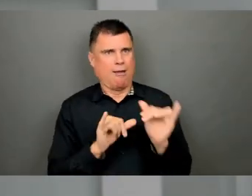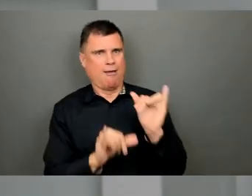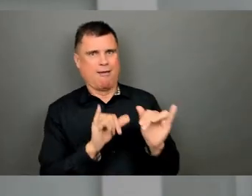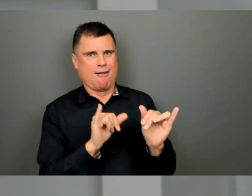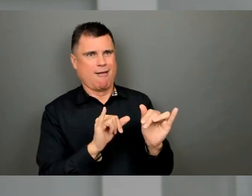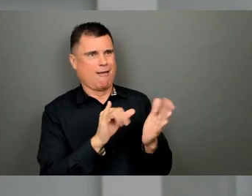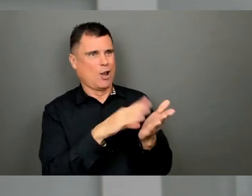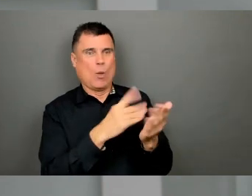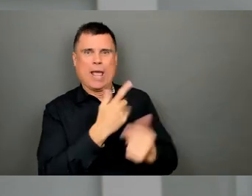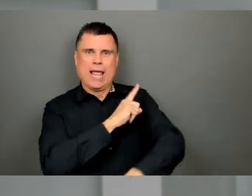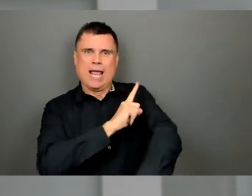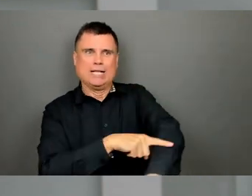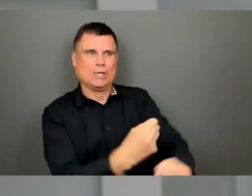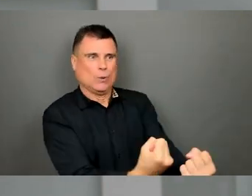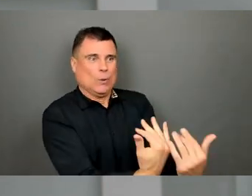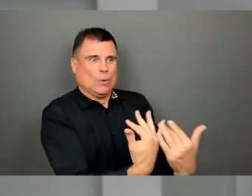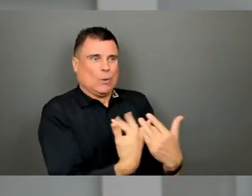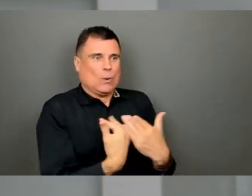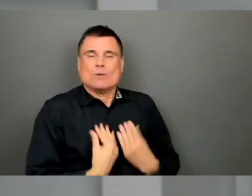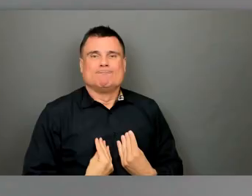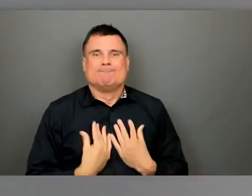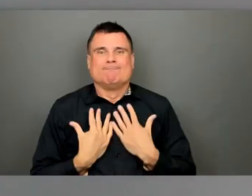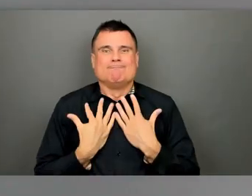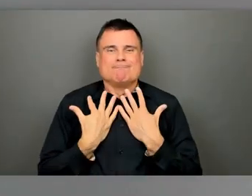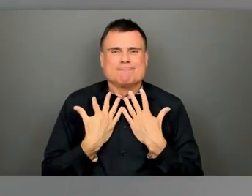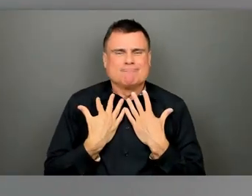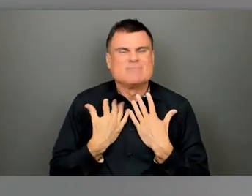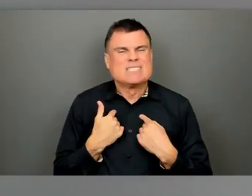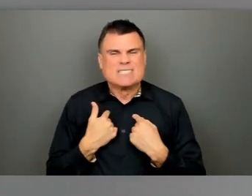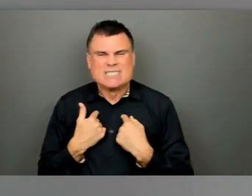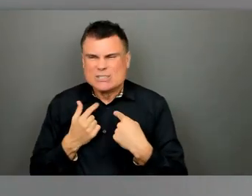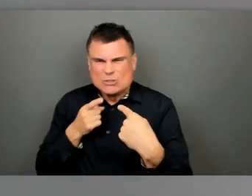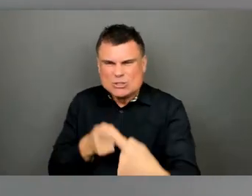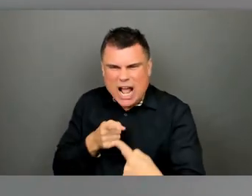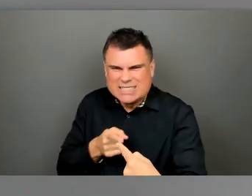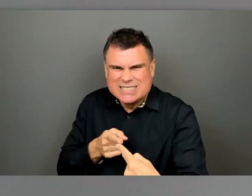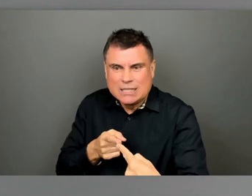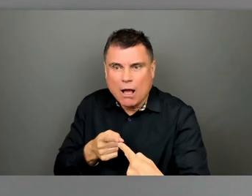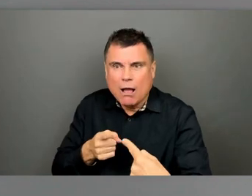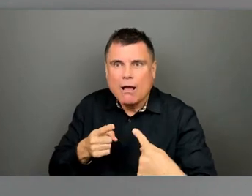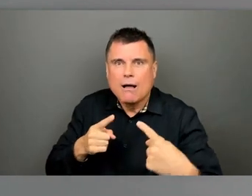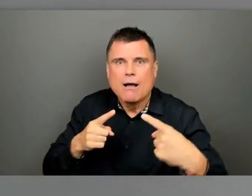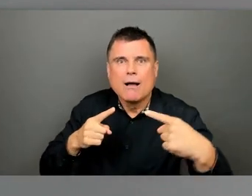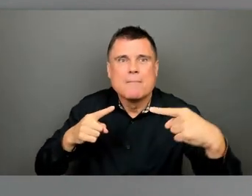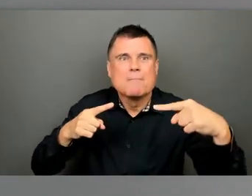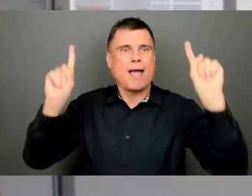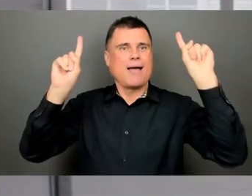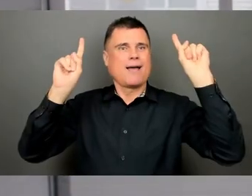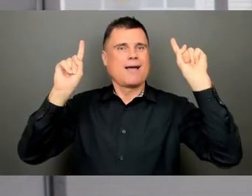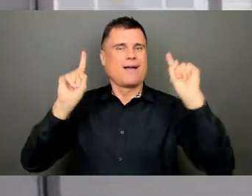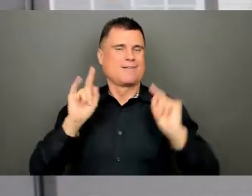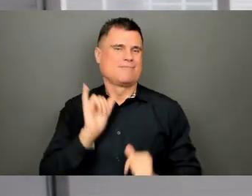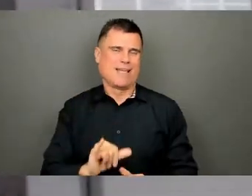the music is like energetic, you get that feeling. And then like say the music is more chill, you get like more slow vibe.